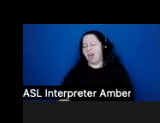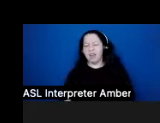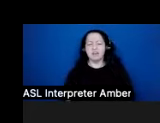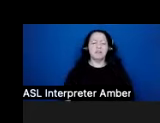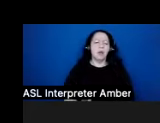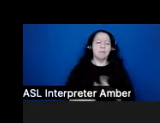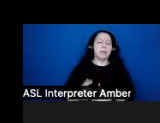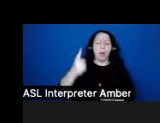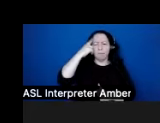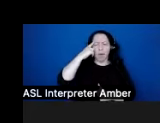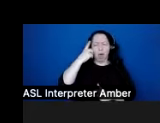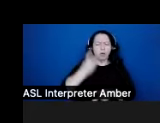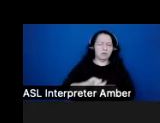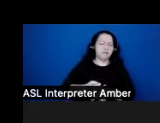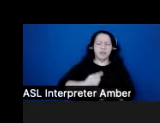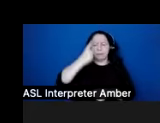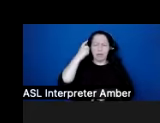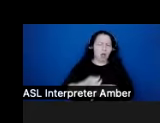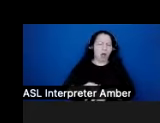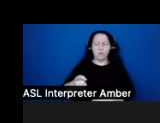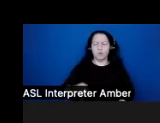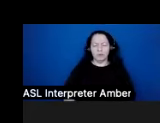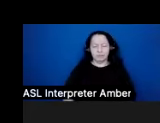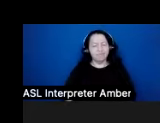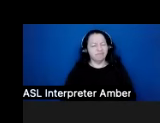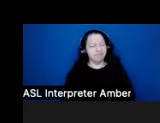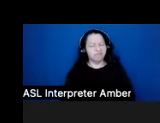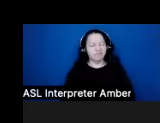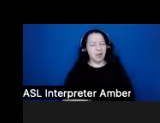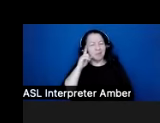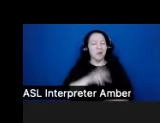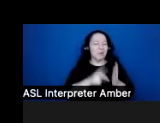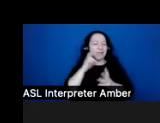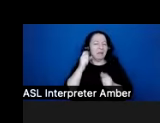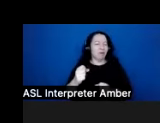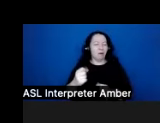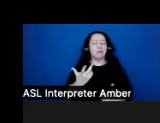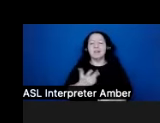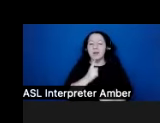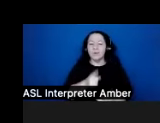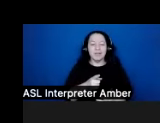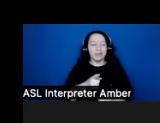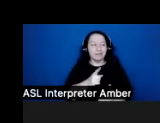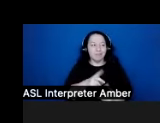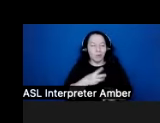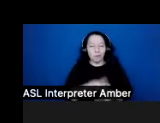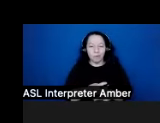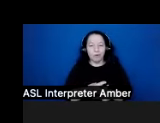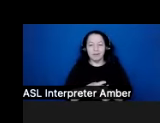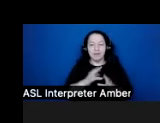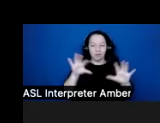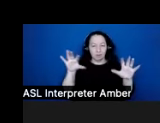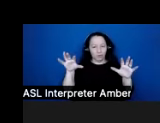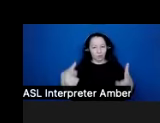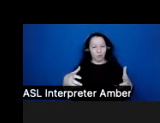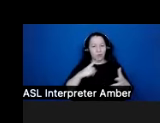Well, the harm on the individual in reality is as collective for us, for those of us